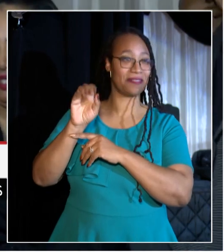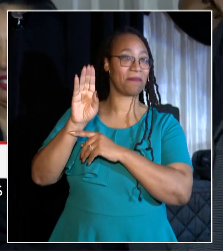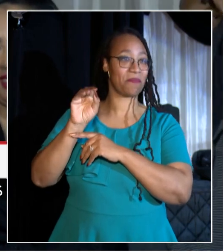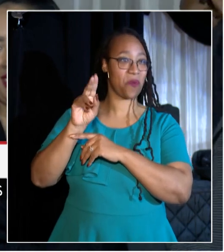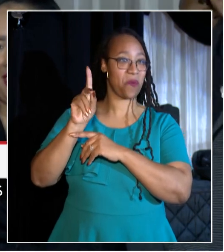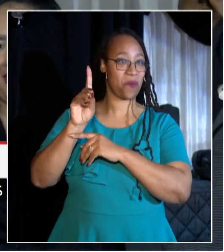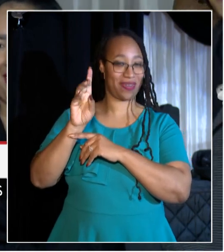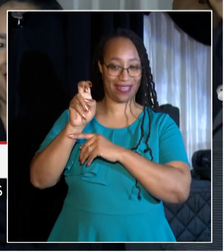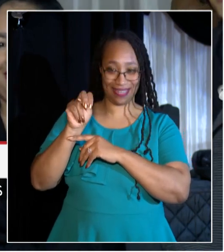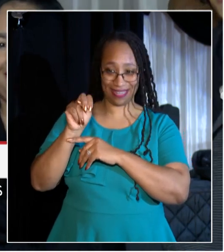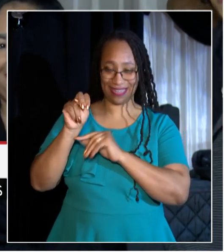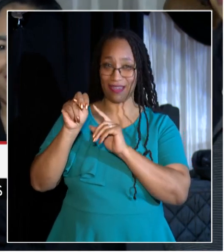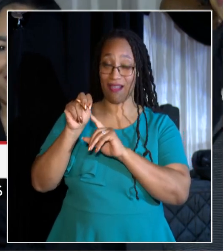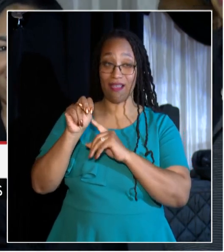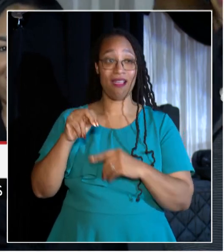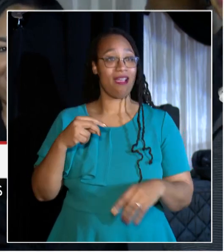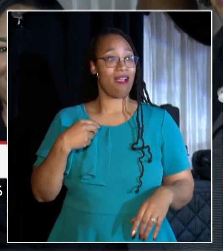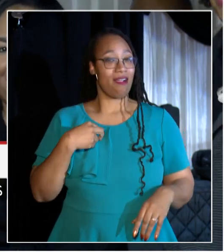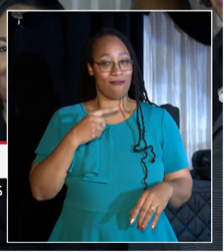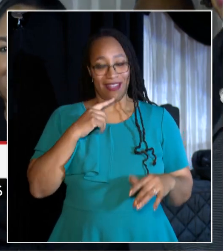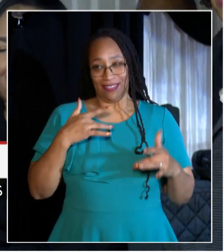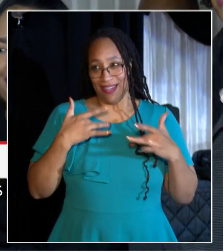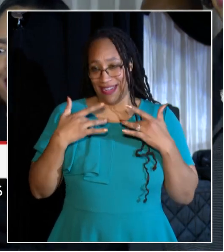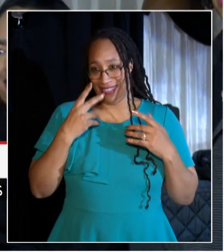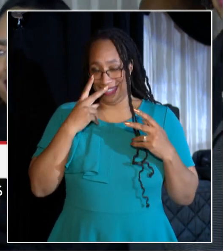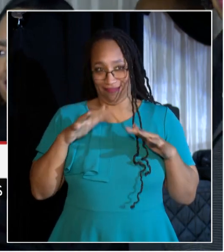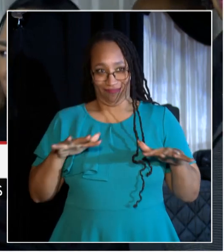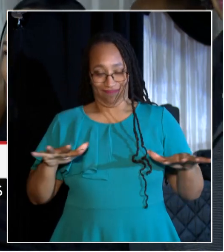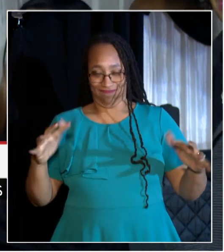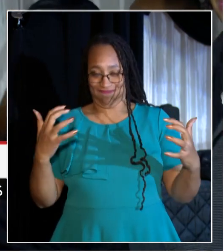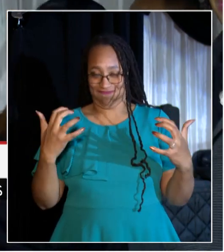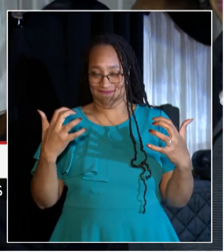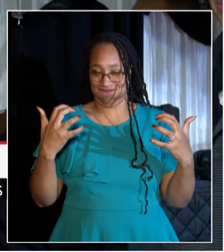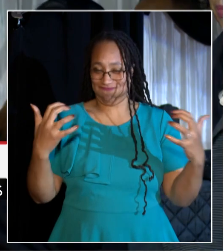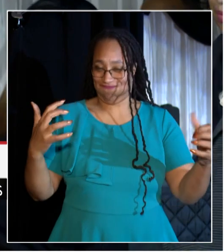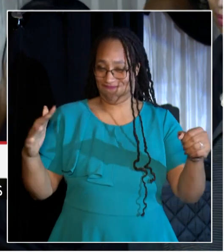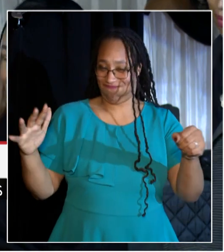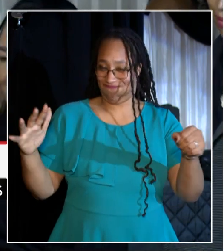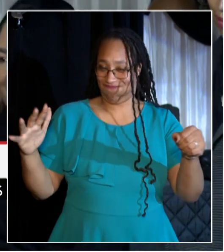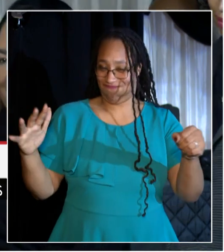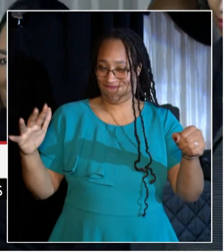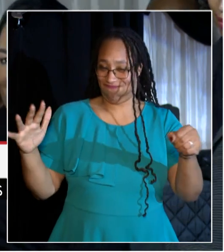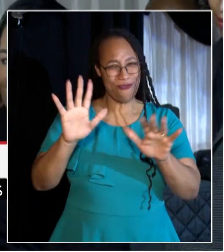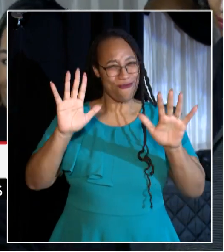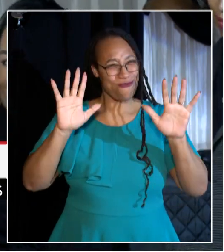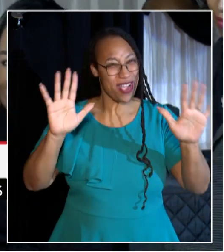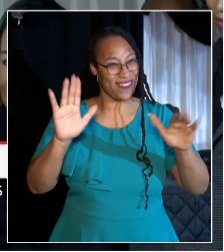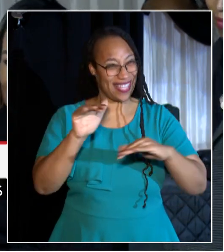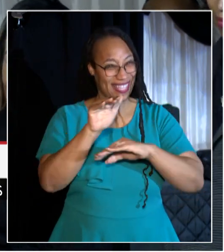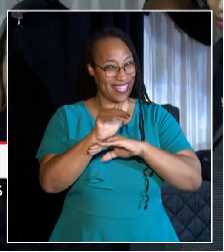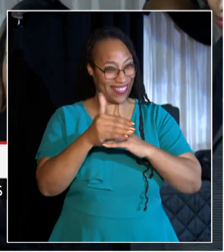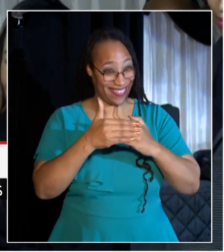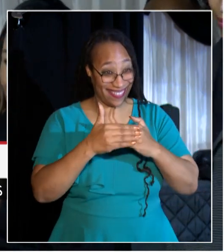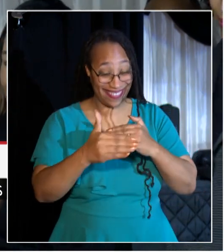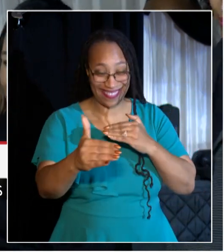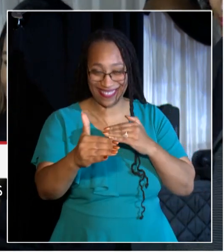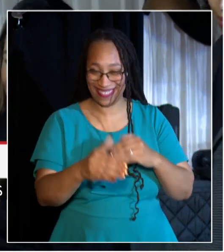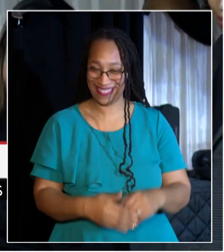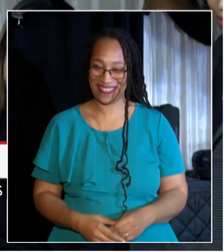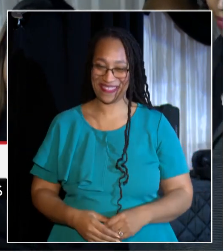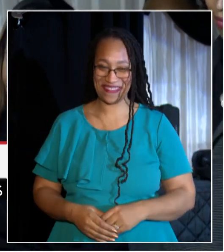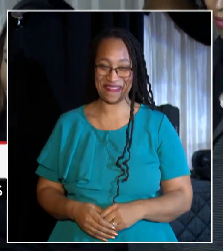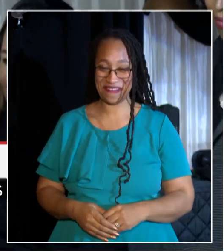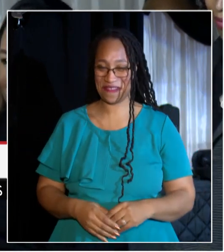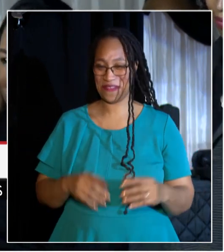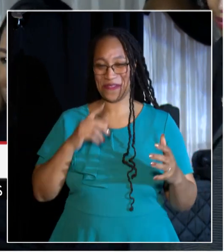get ready for an incredible evening ahead because we've curated something truly special just for you. Before we